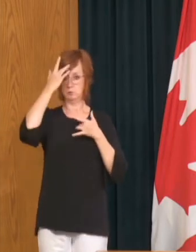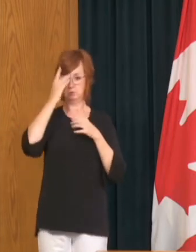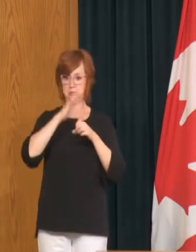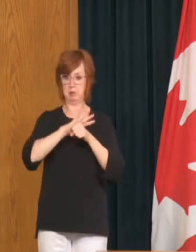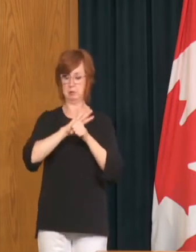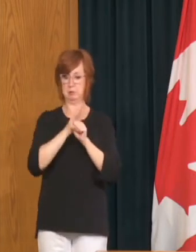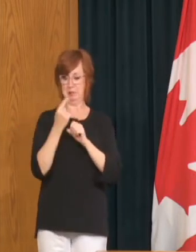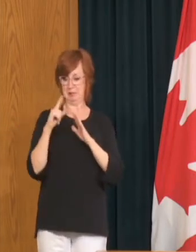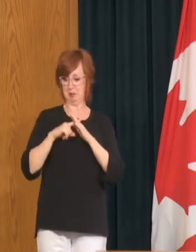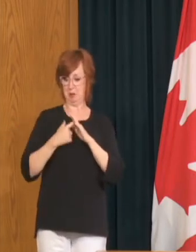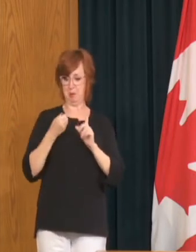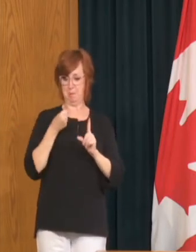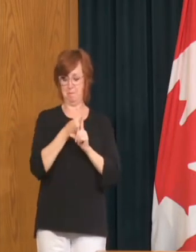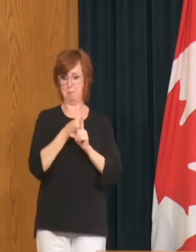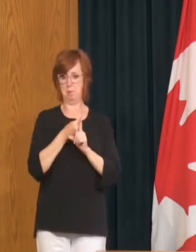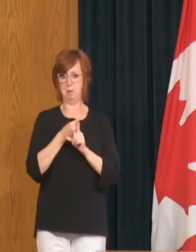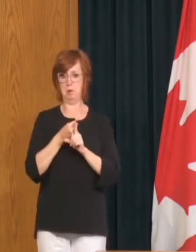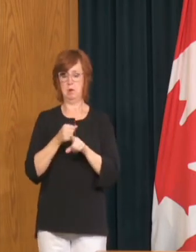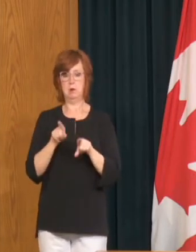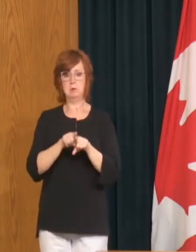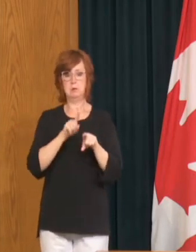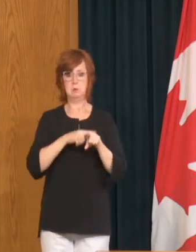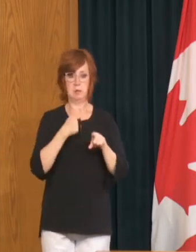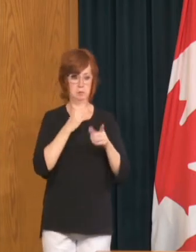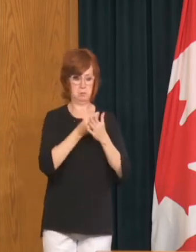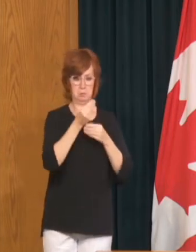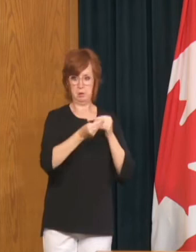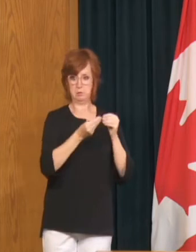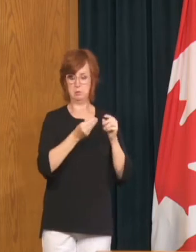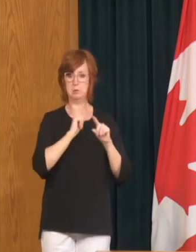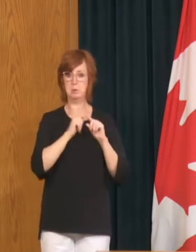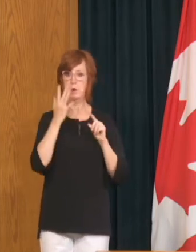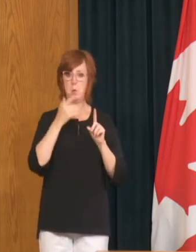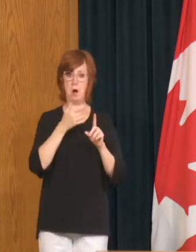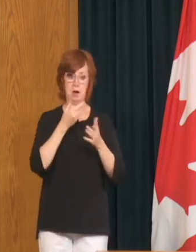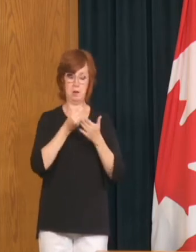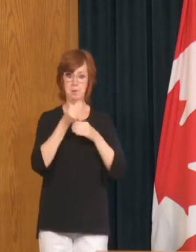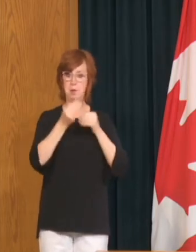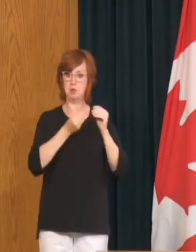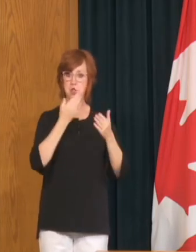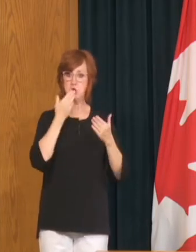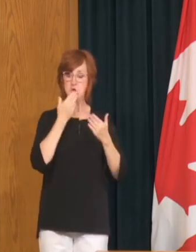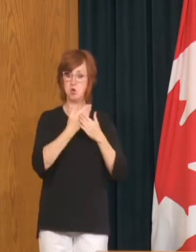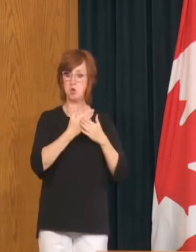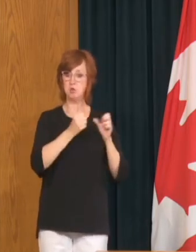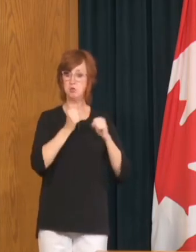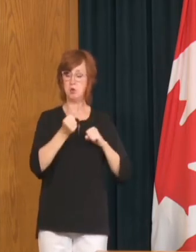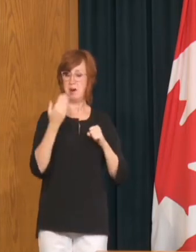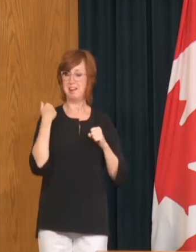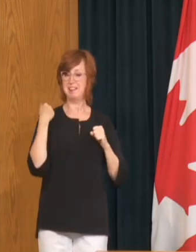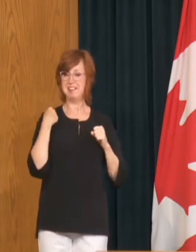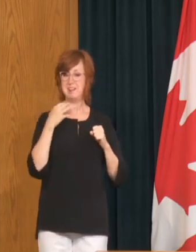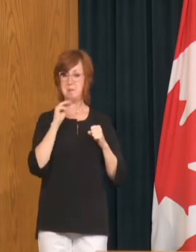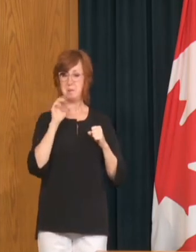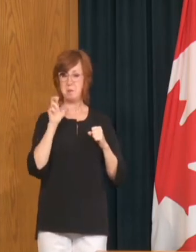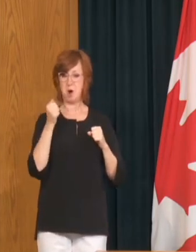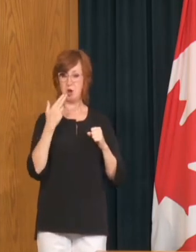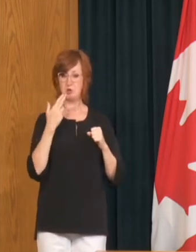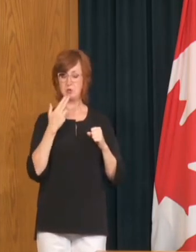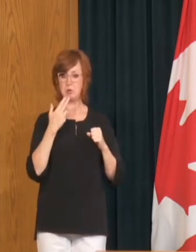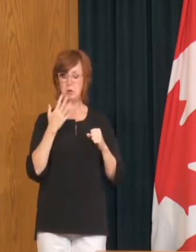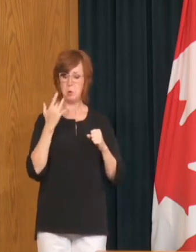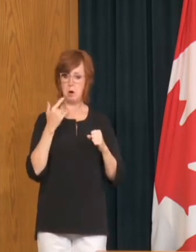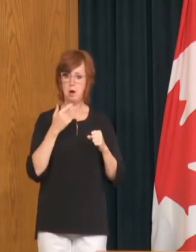that were made 3 years ago in this province. The structural essence of our budget is solid as anywhere